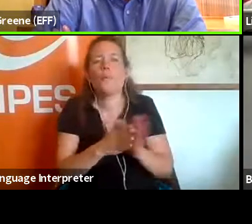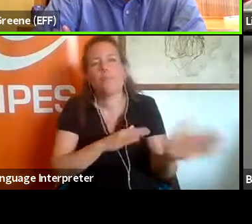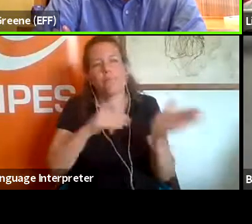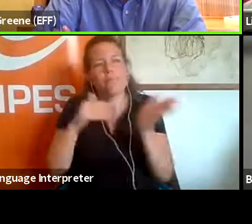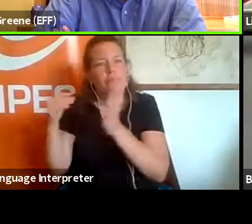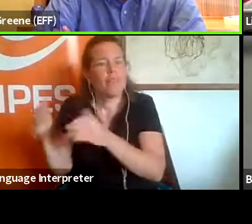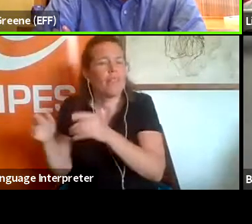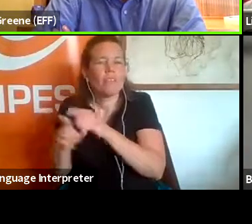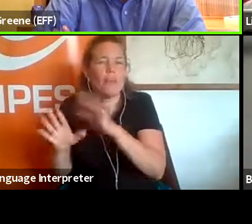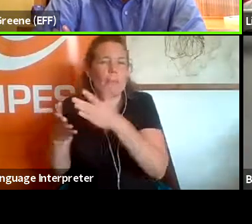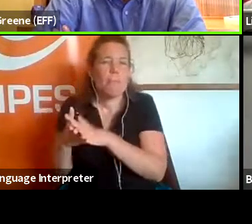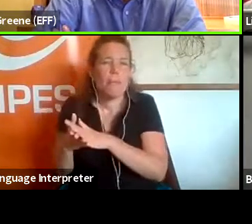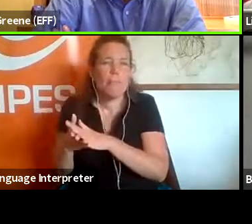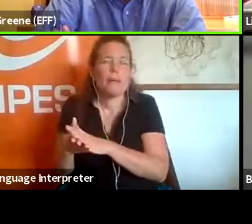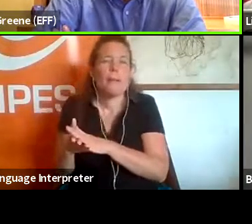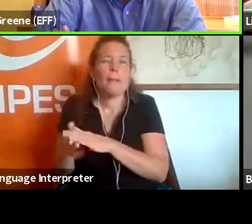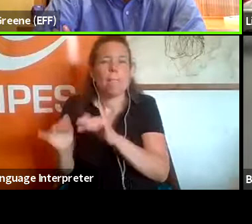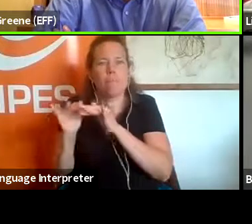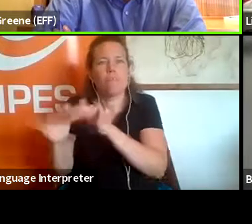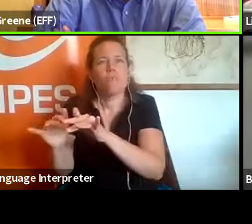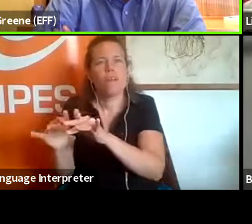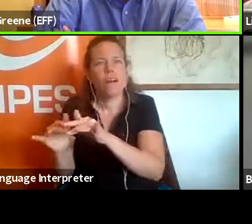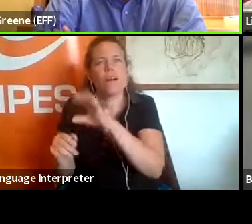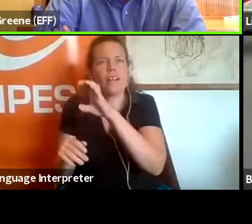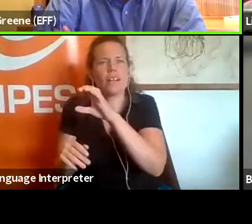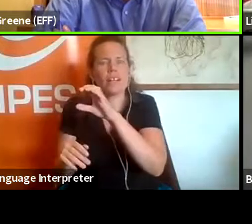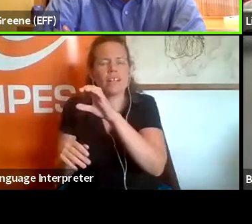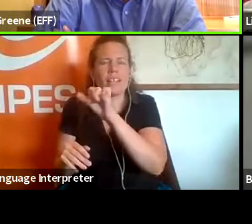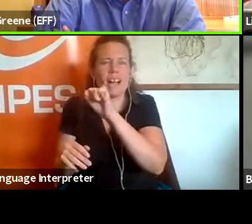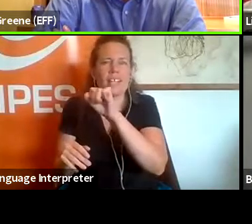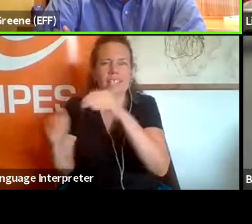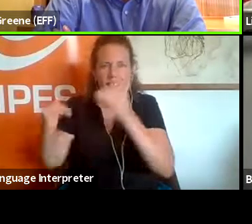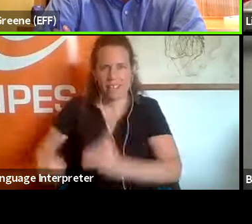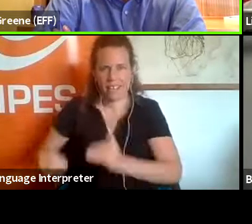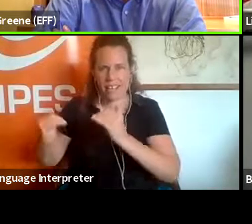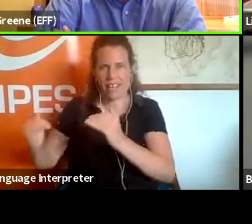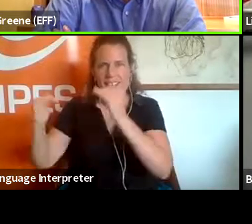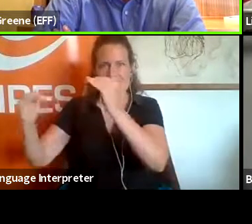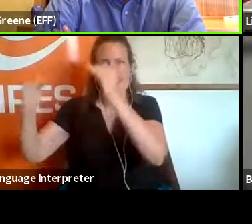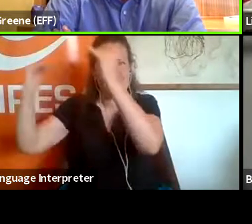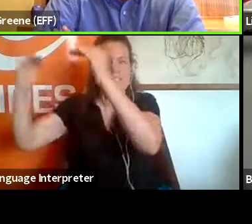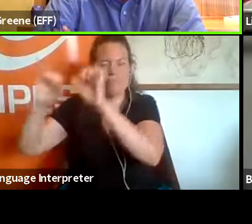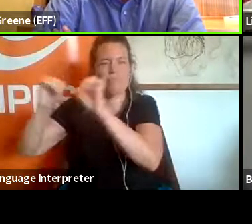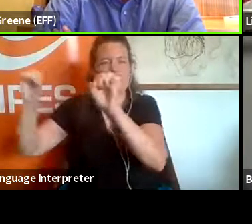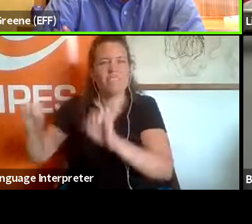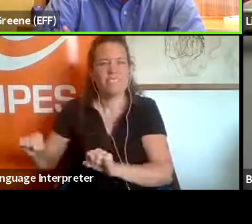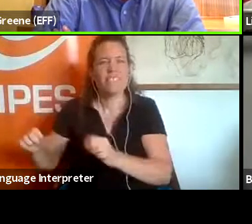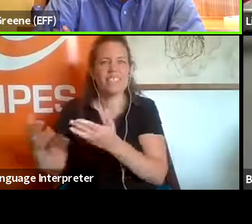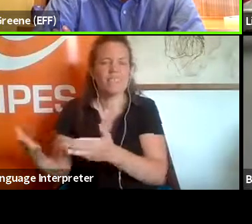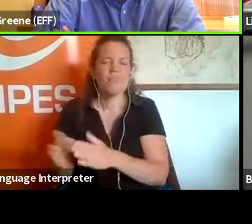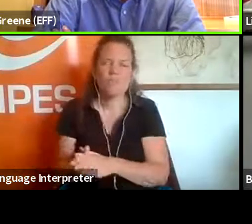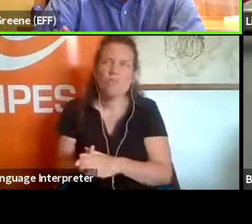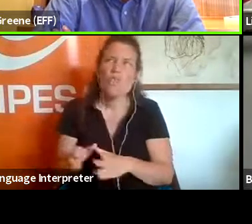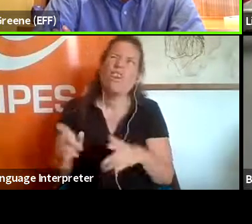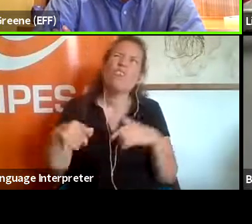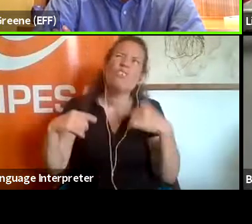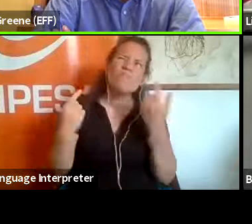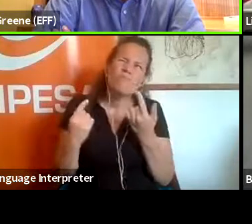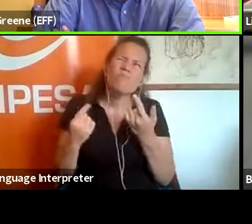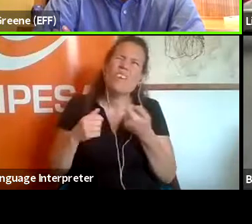for perpetuation of caste systems, and so one of our challenges was how do you incorporate